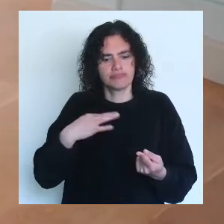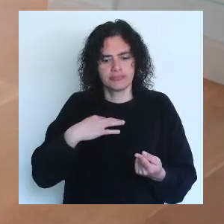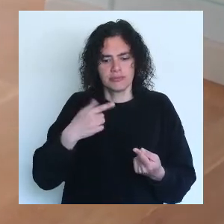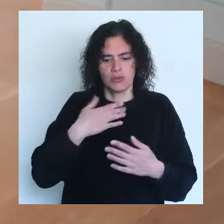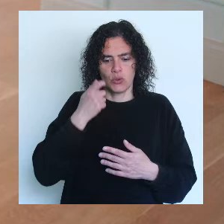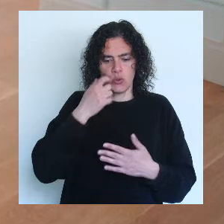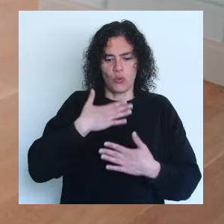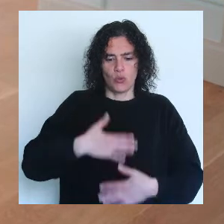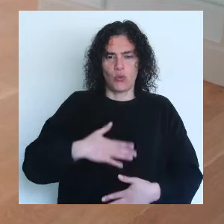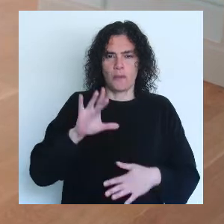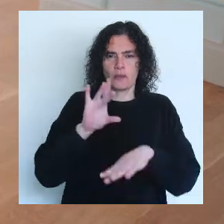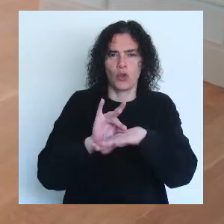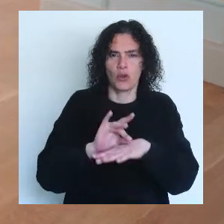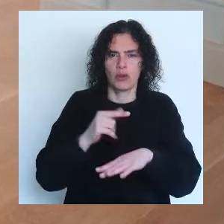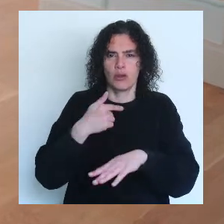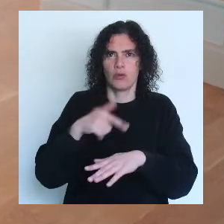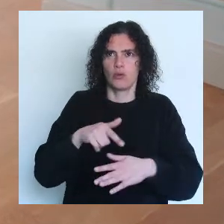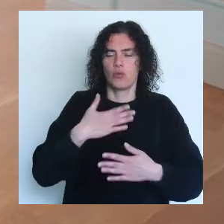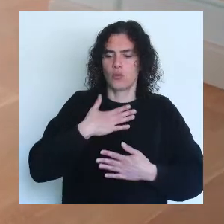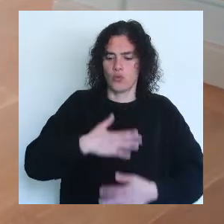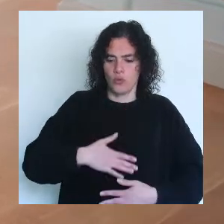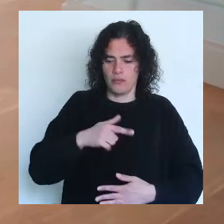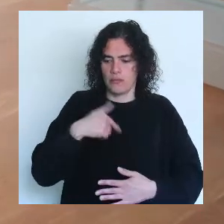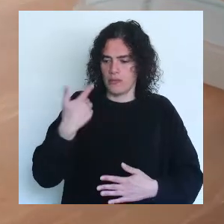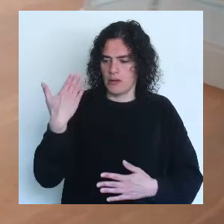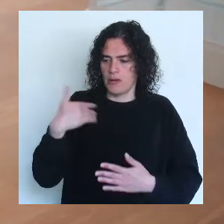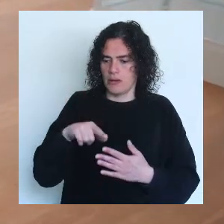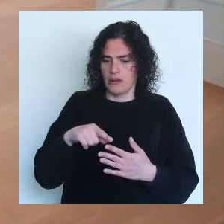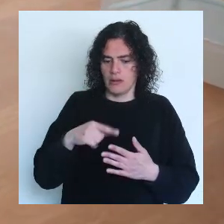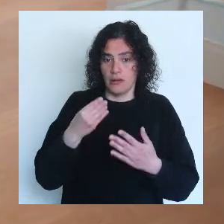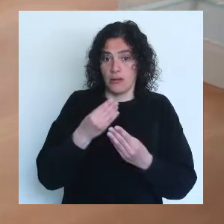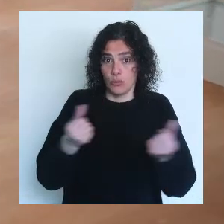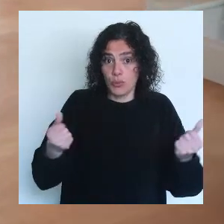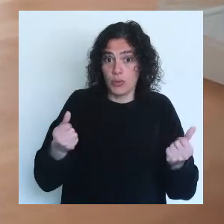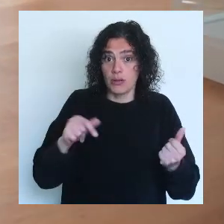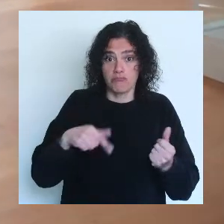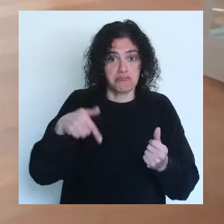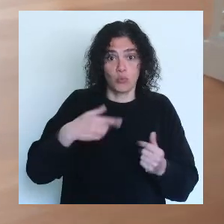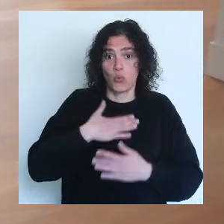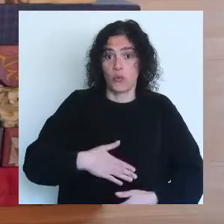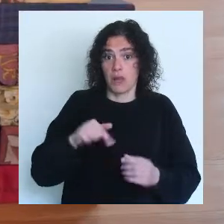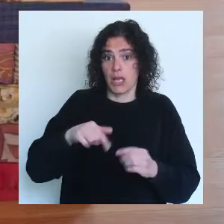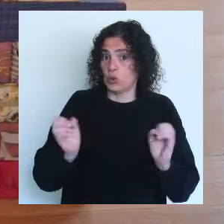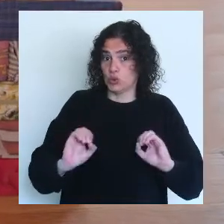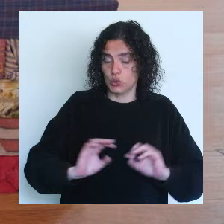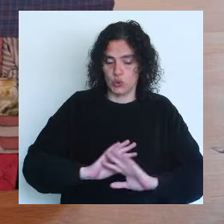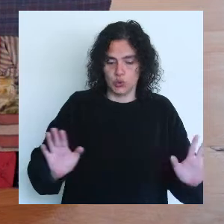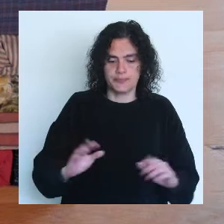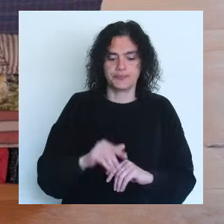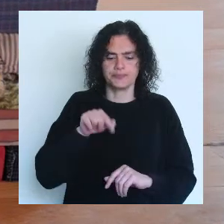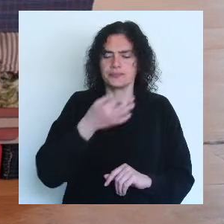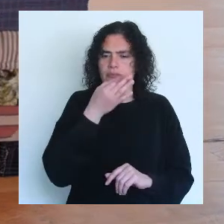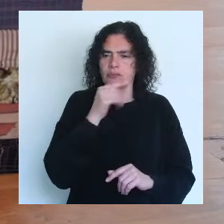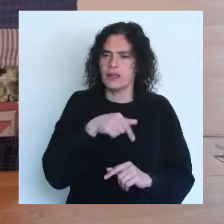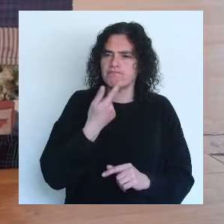tell something that the body that touched them, the body that wore them, has disappeared, is no more here. I was